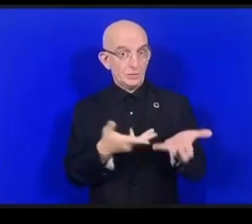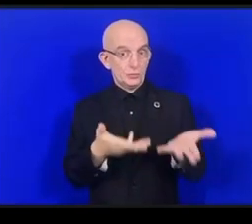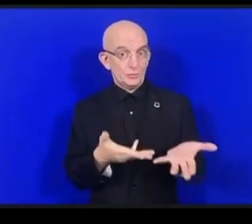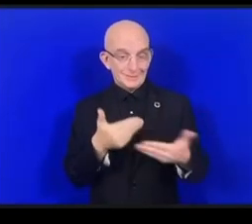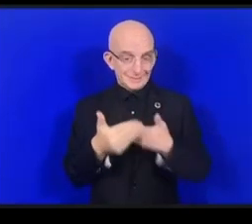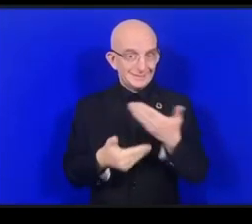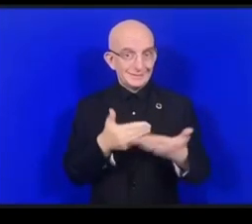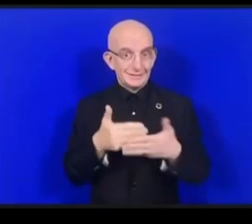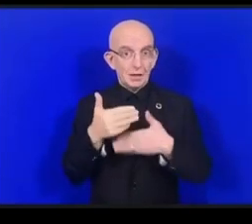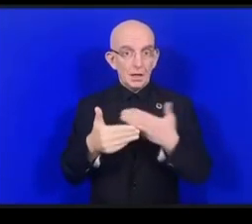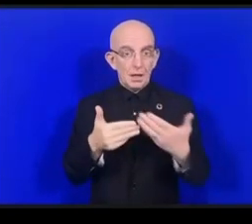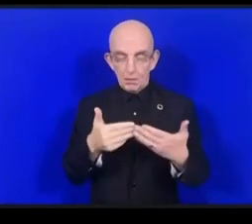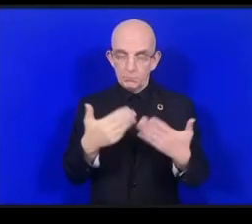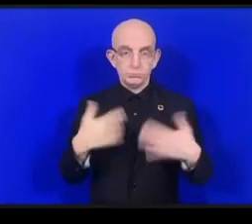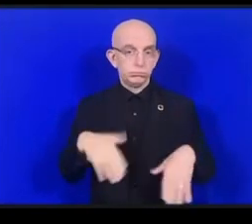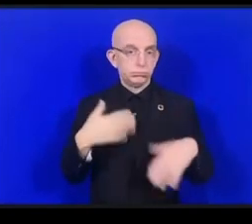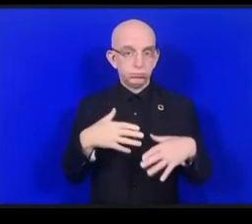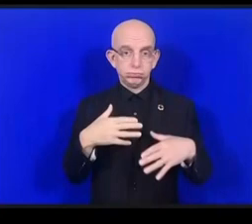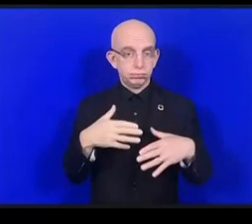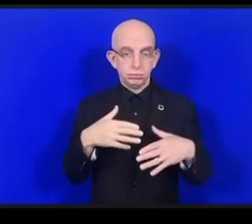getting involved in the internet,